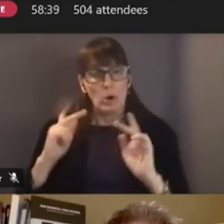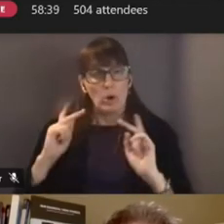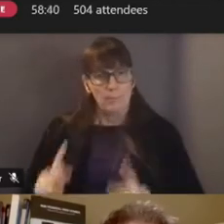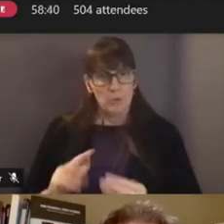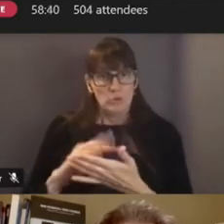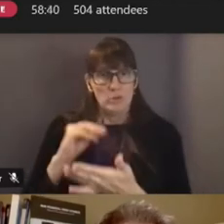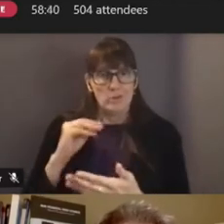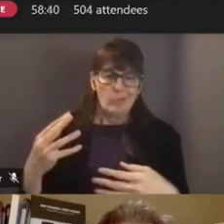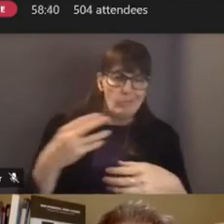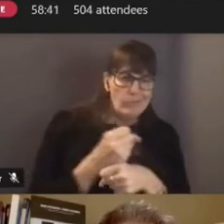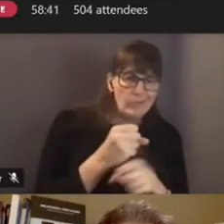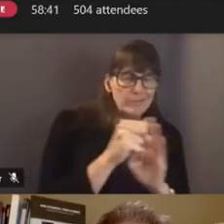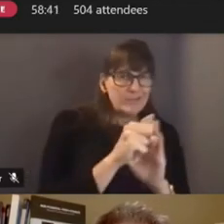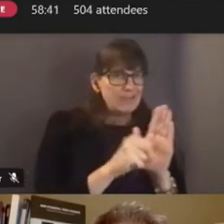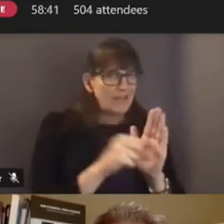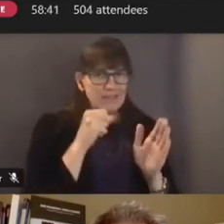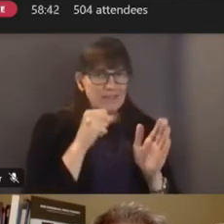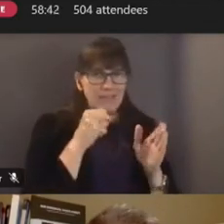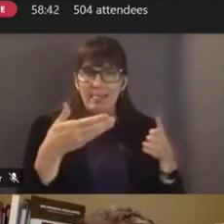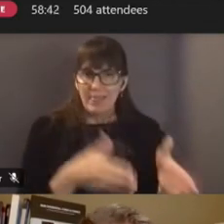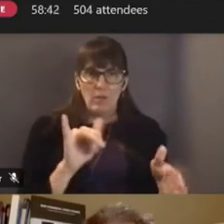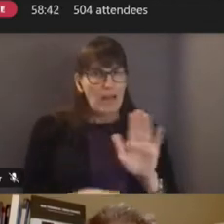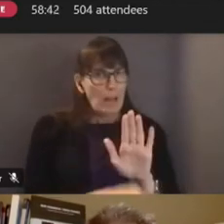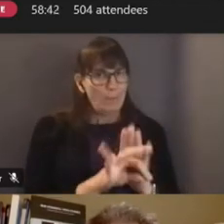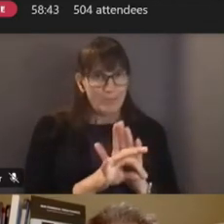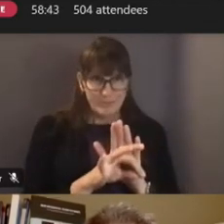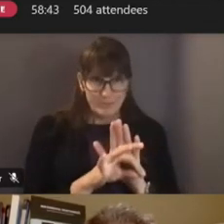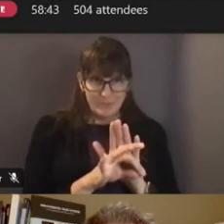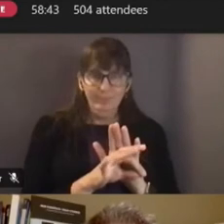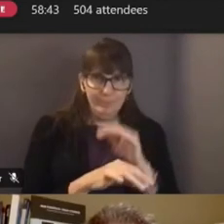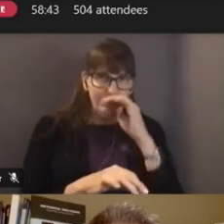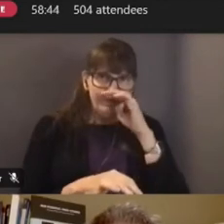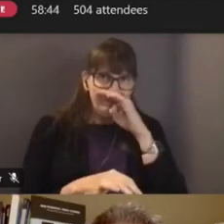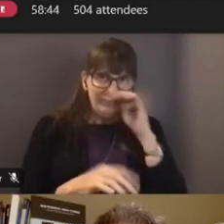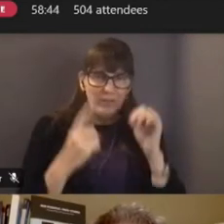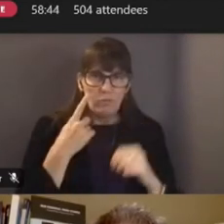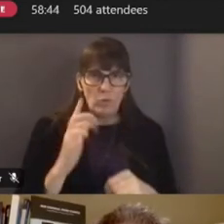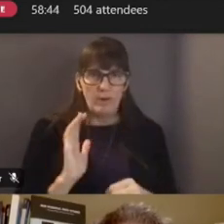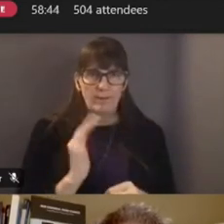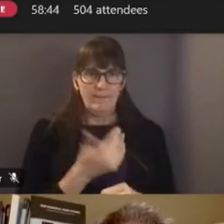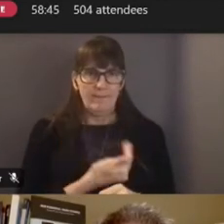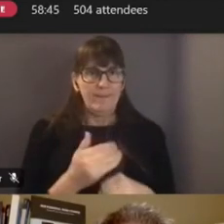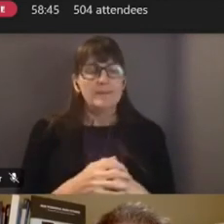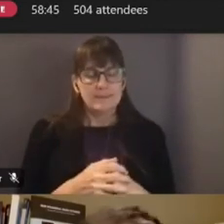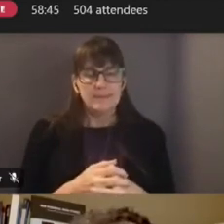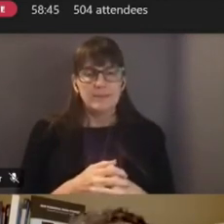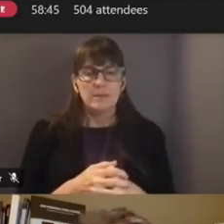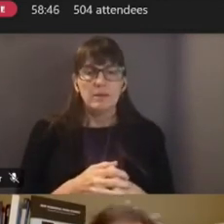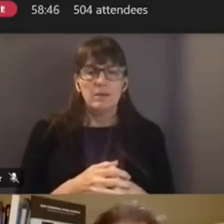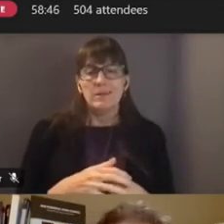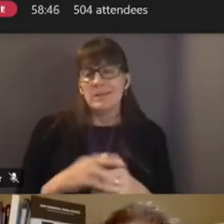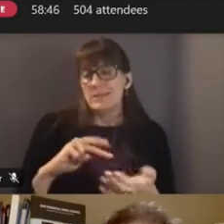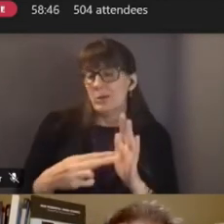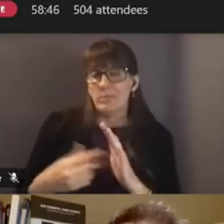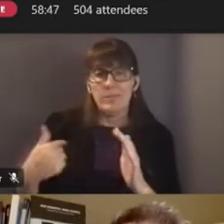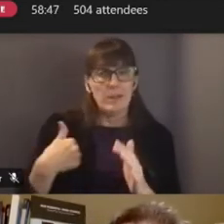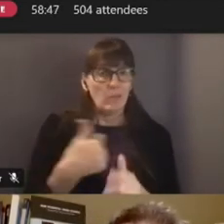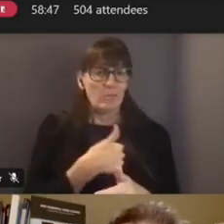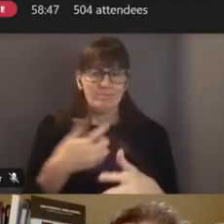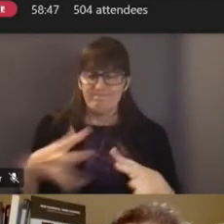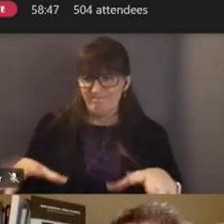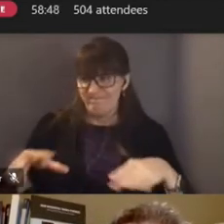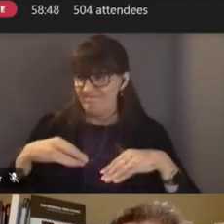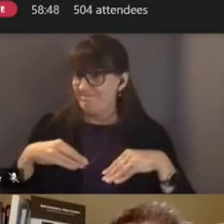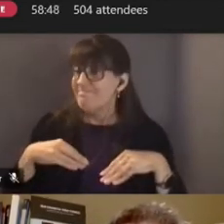is the state is not allowing that that approach as on a large scale, and as a result, we are embracing and we're